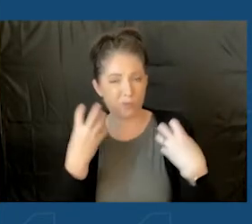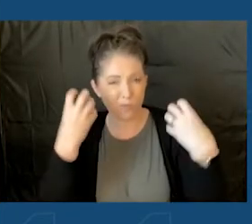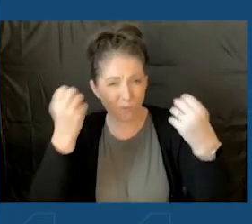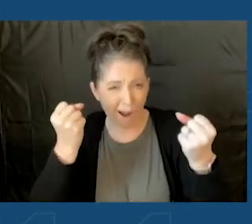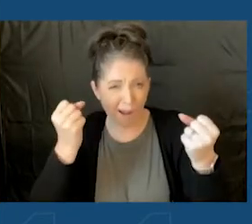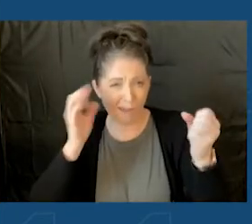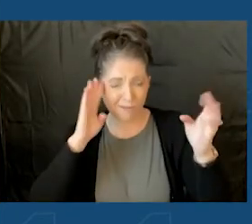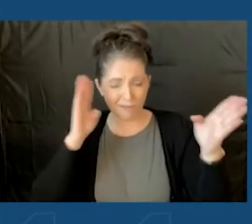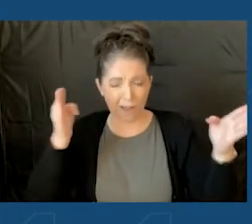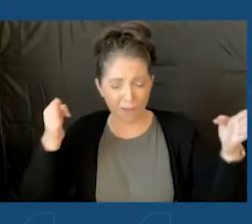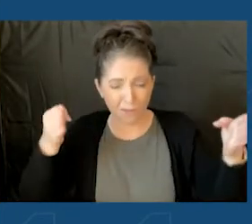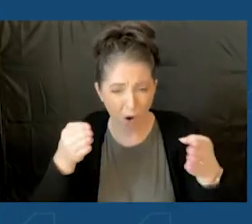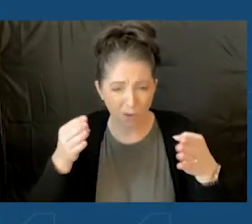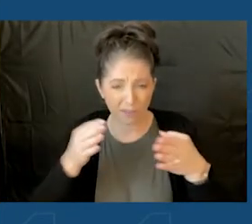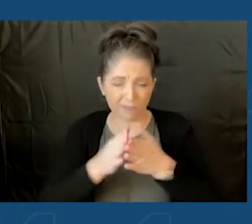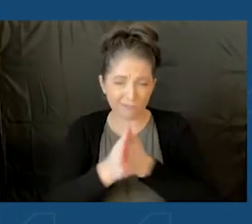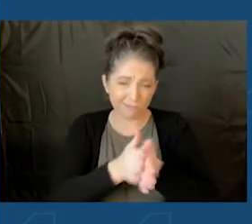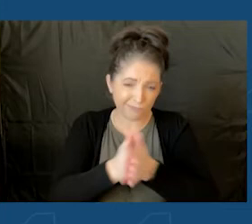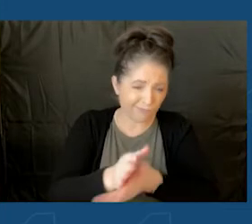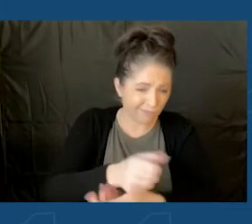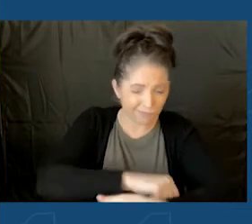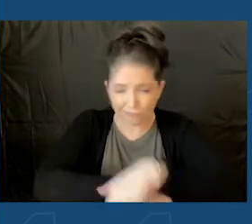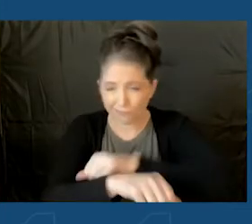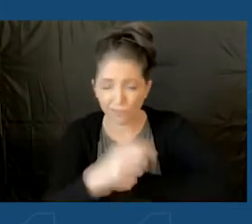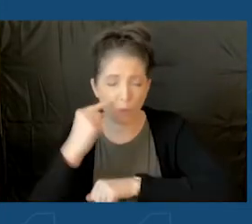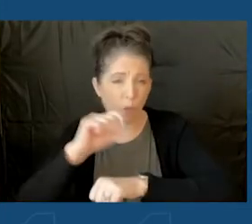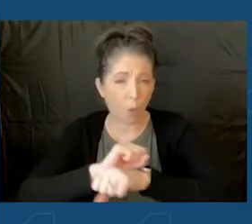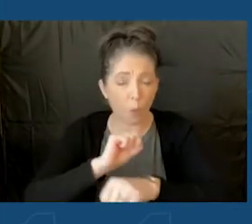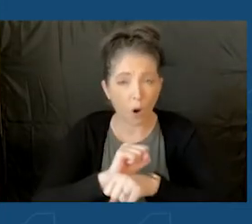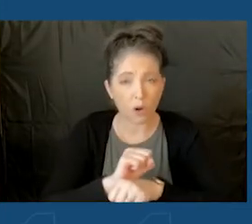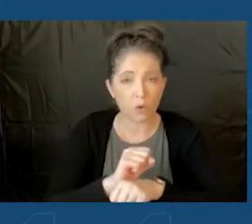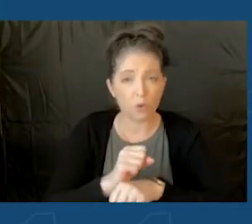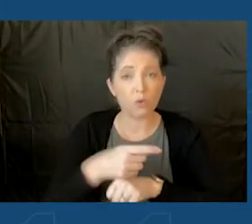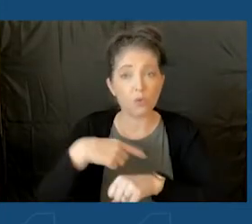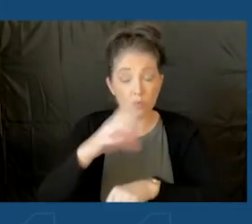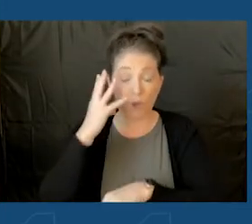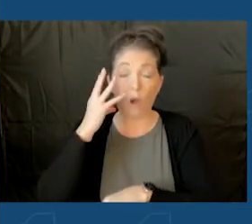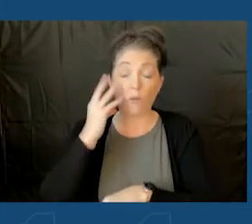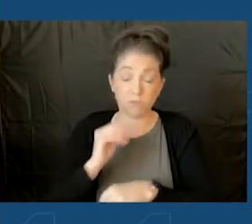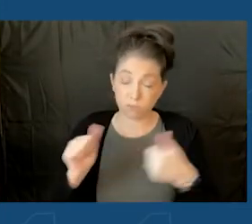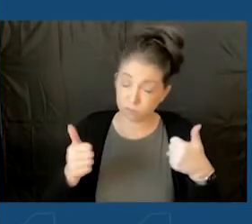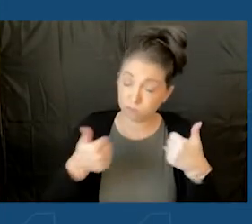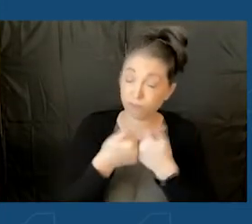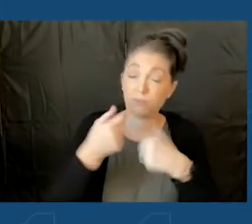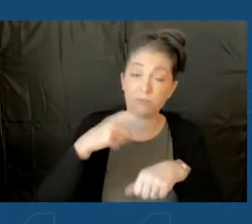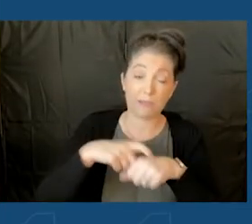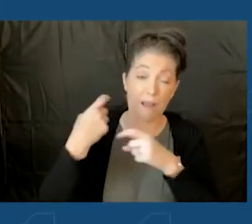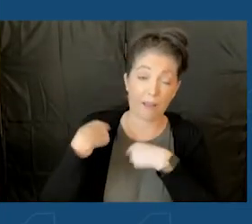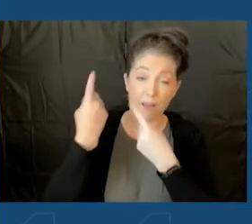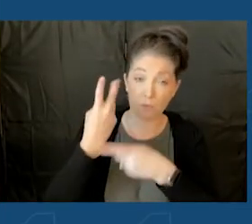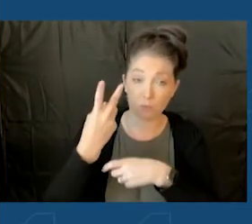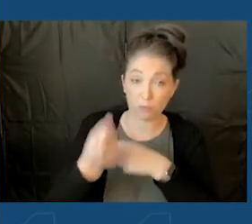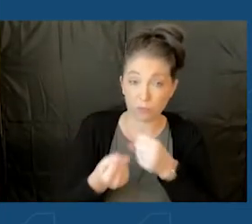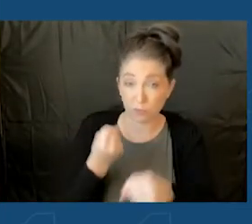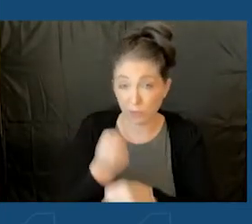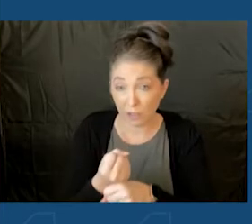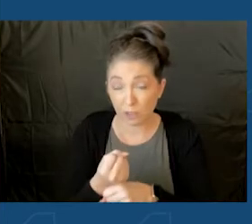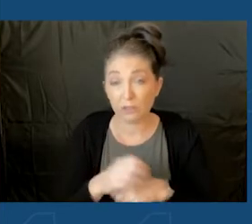and dedication and dignity of work through some very challenging times over the last couple years. So thank